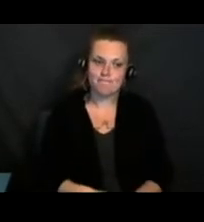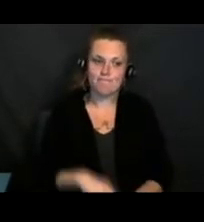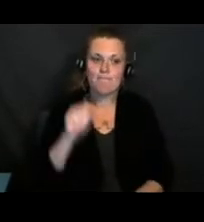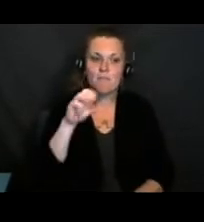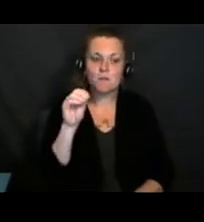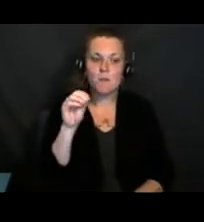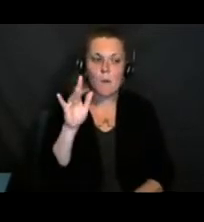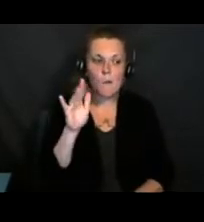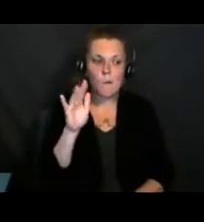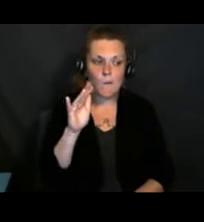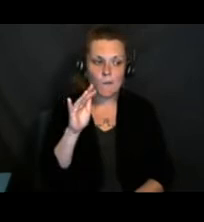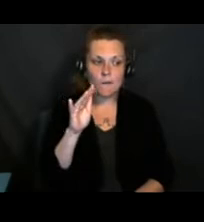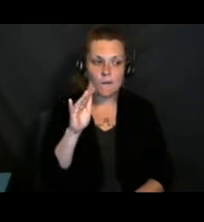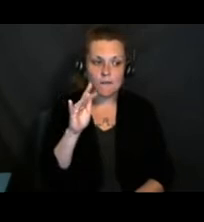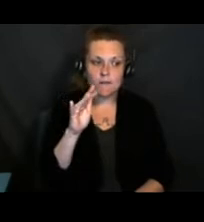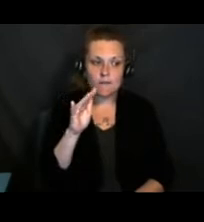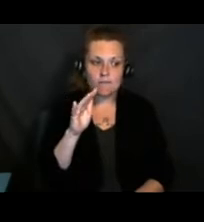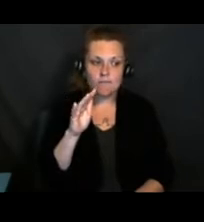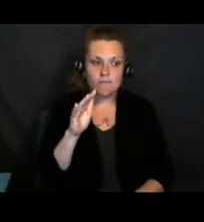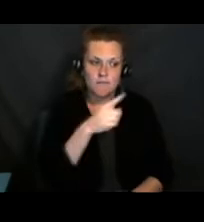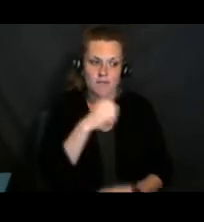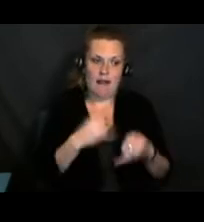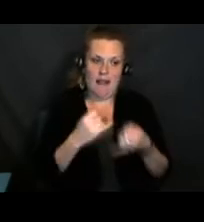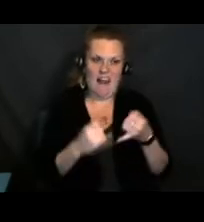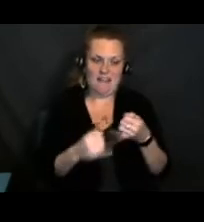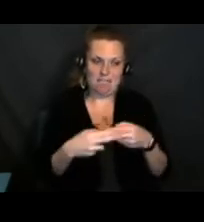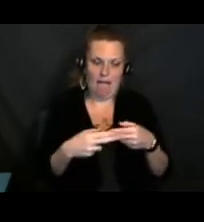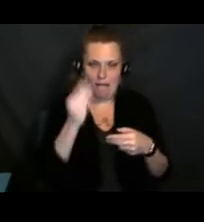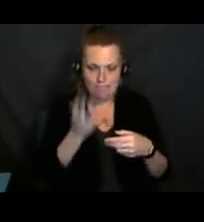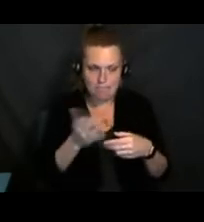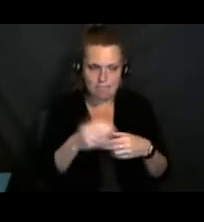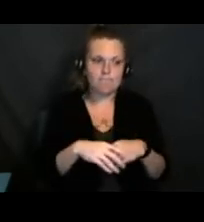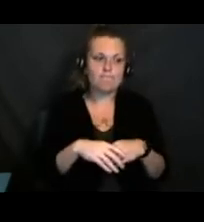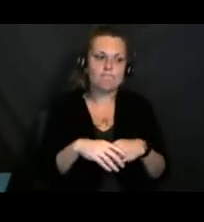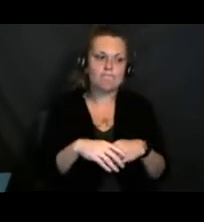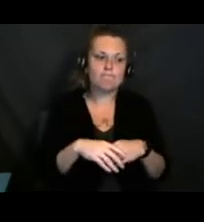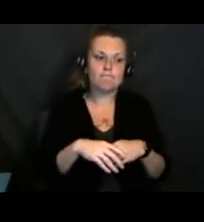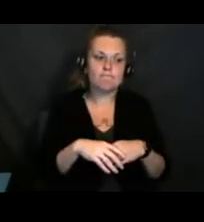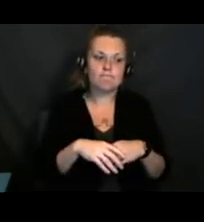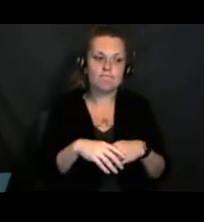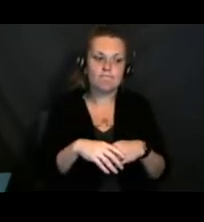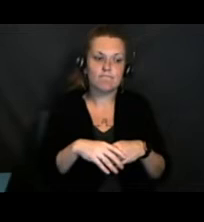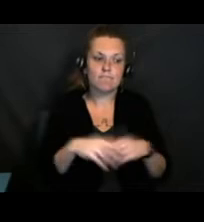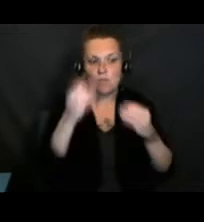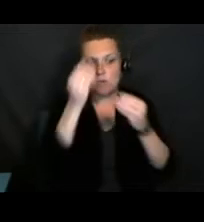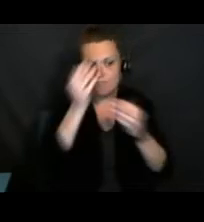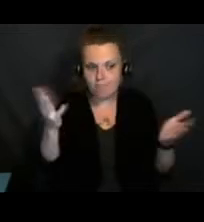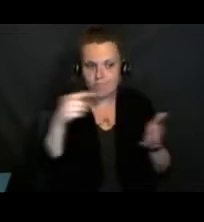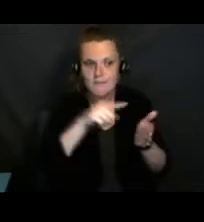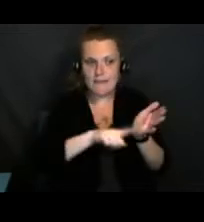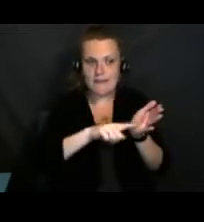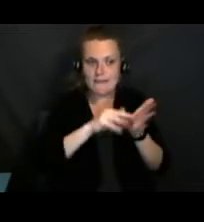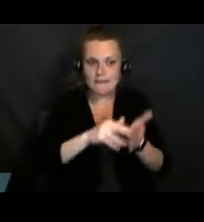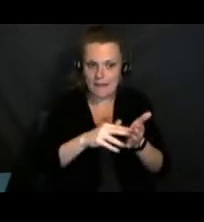So this is the last slide, just to say that this study is already